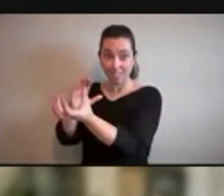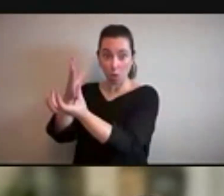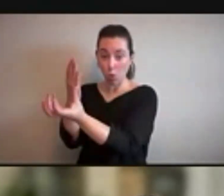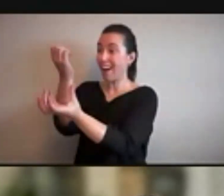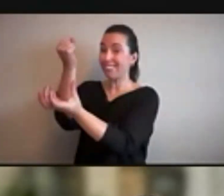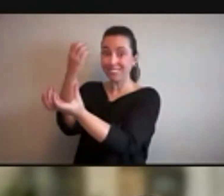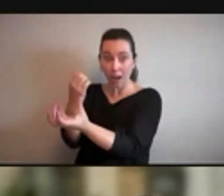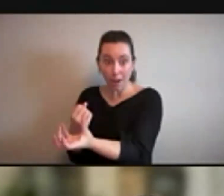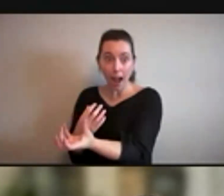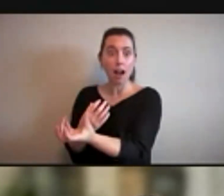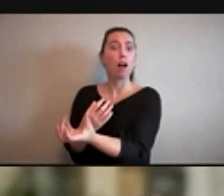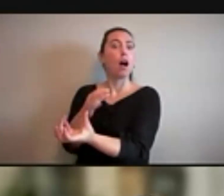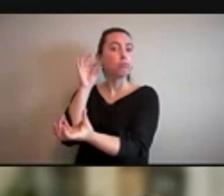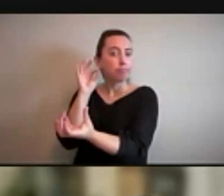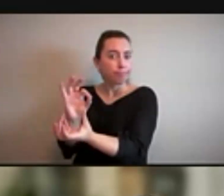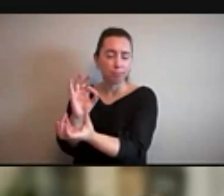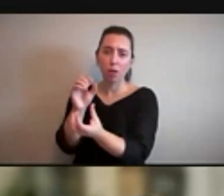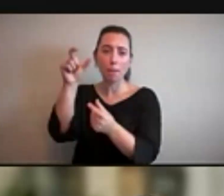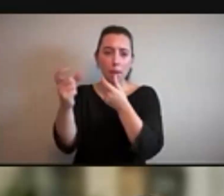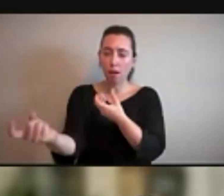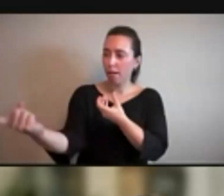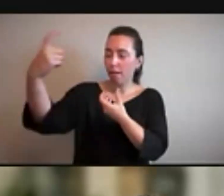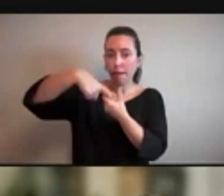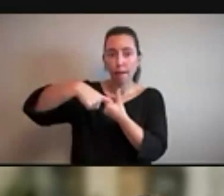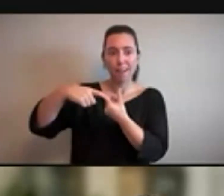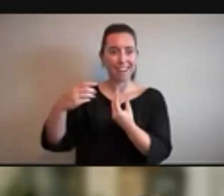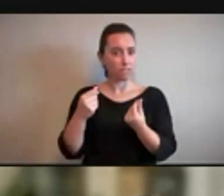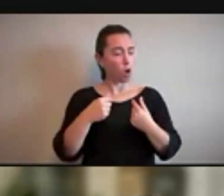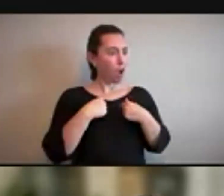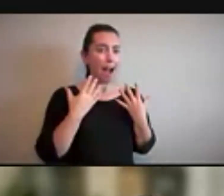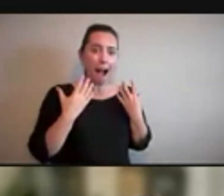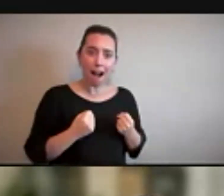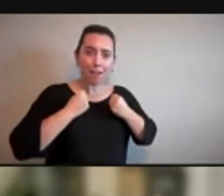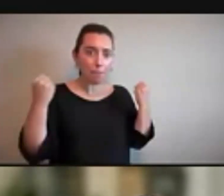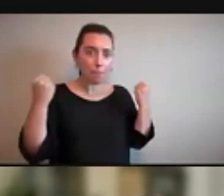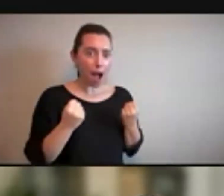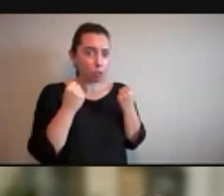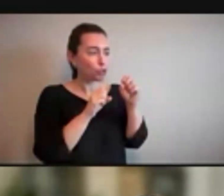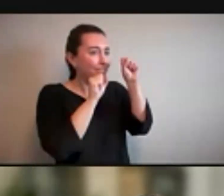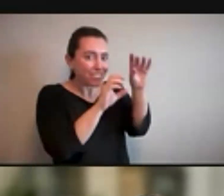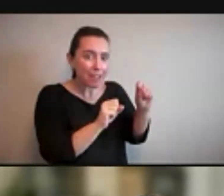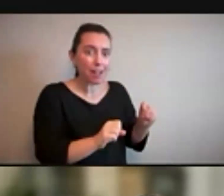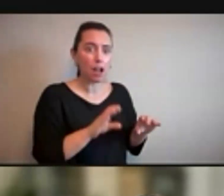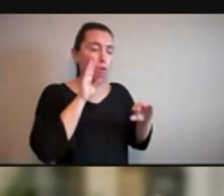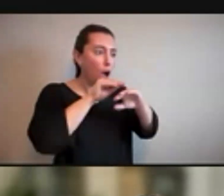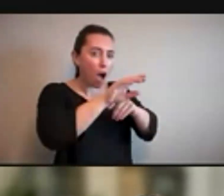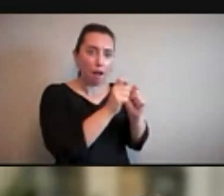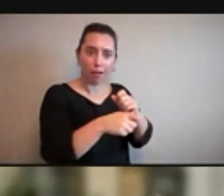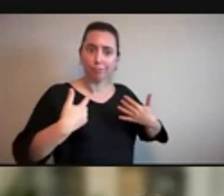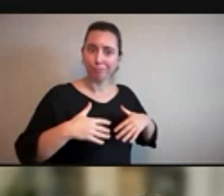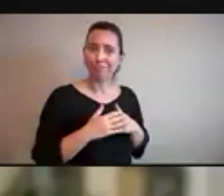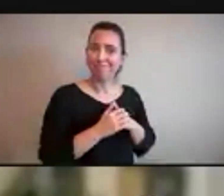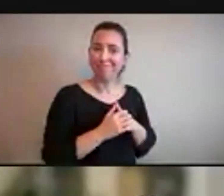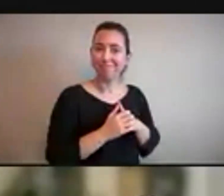people on board because they know that they can also influence the results. So that is very good. So I would like to